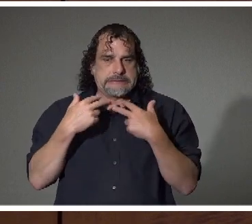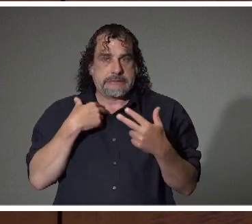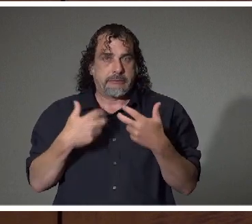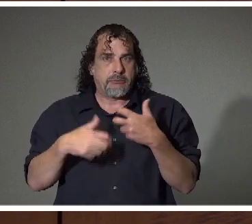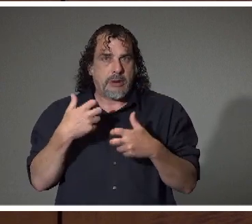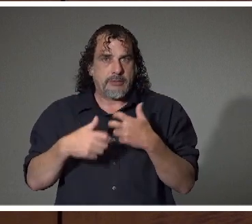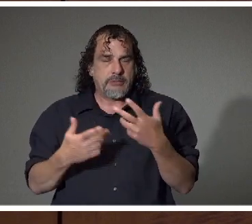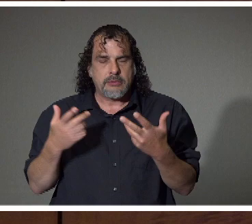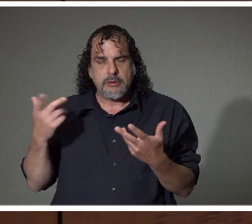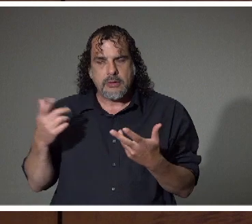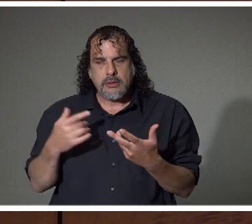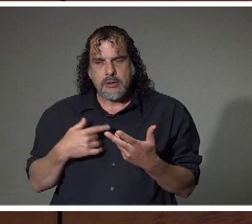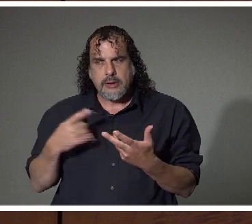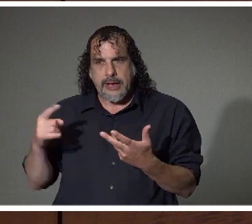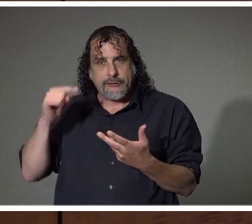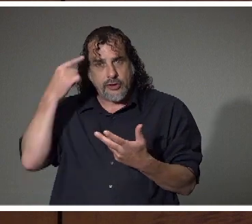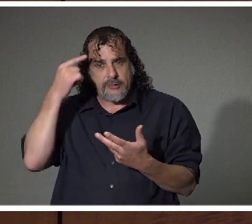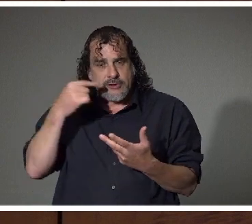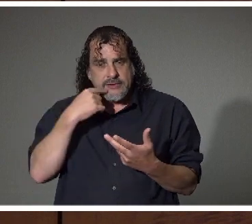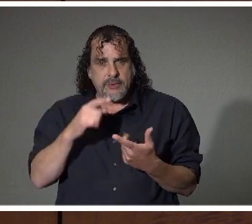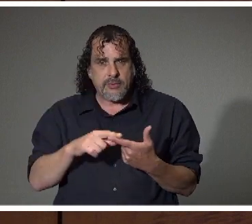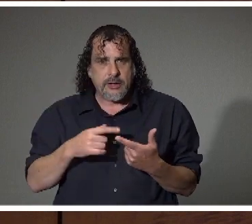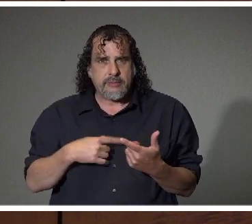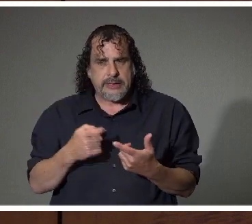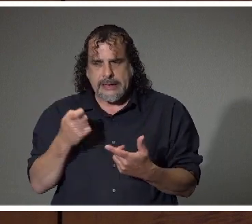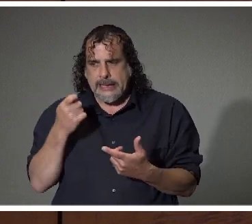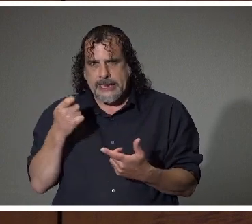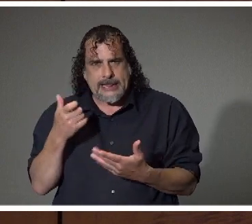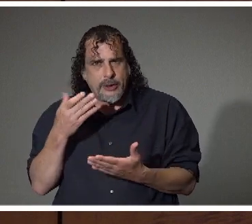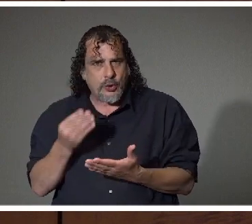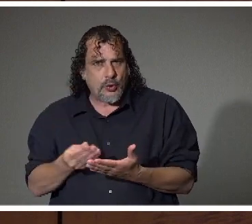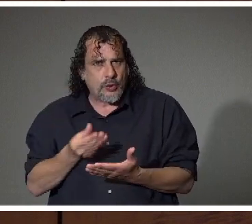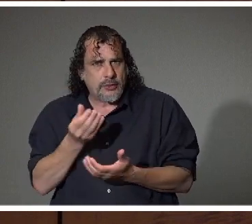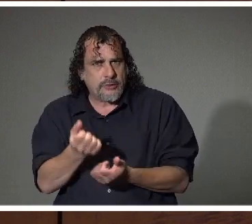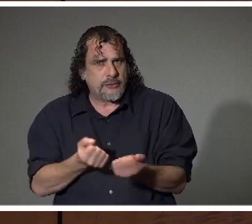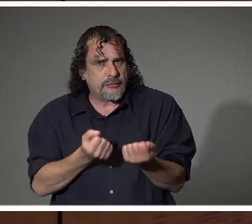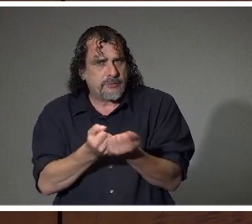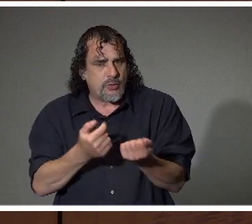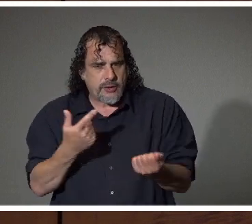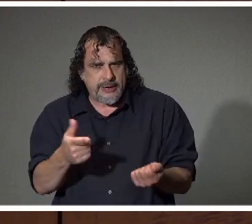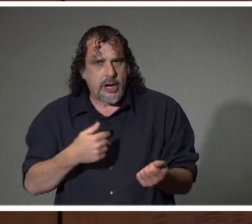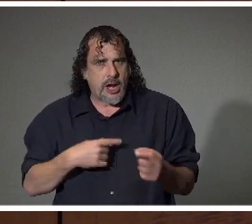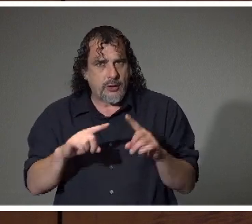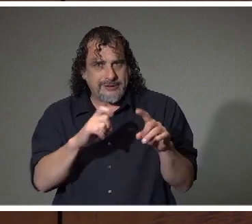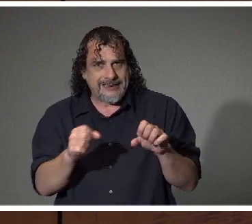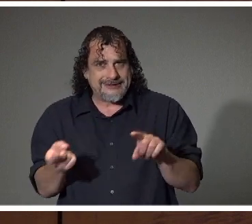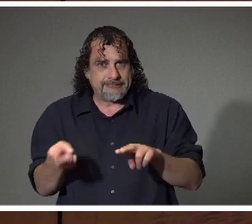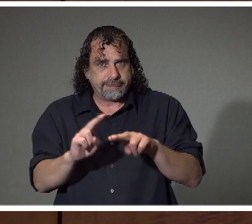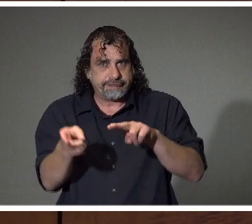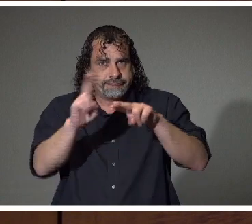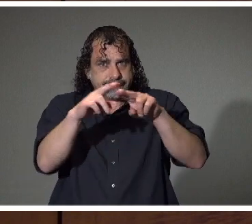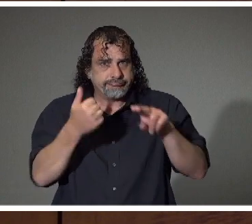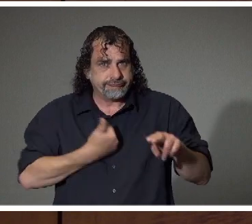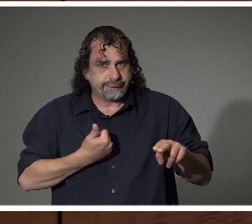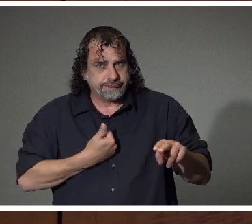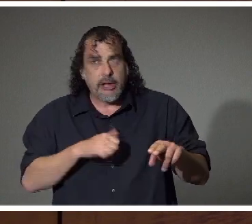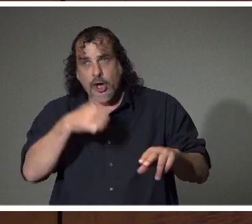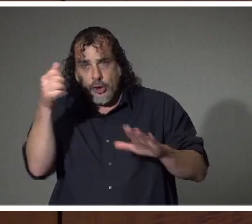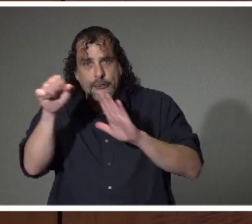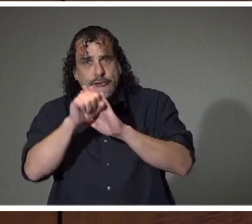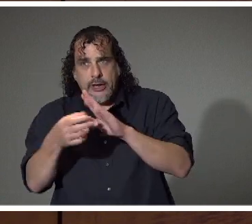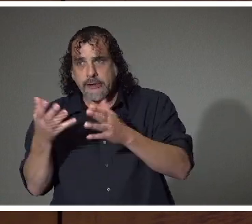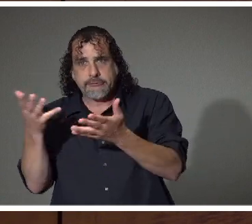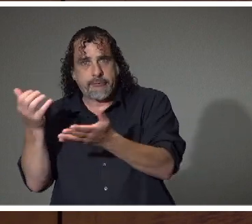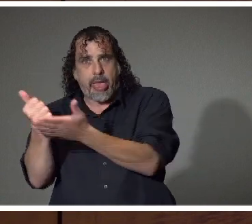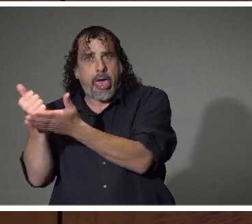we've received really extremely little federal support in our testing capabilities, as a lot of other states have. Fortunately, we weren't a high